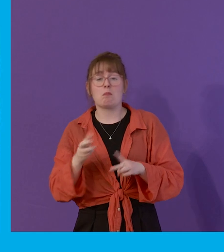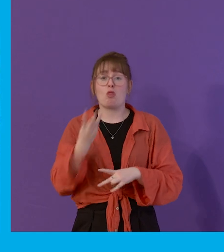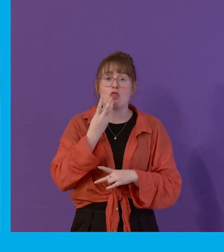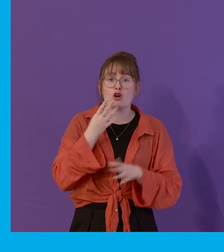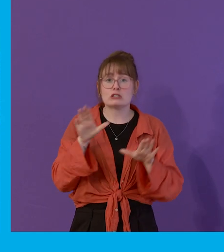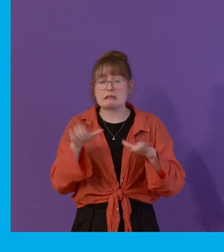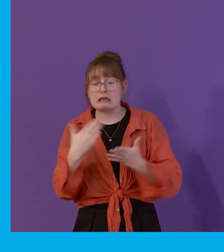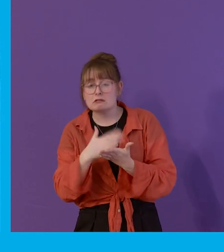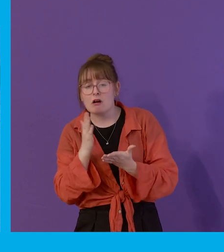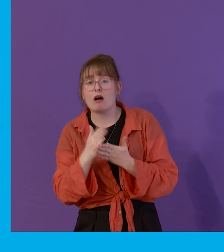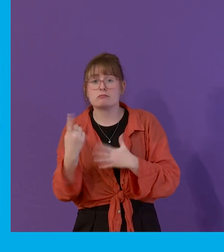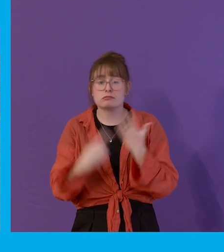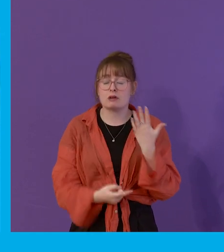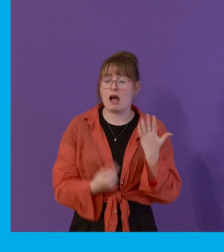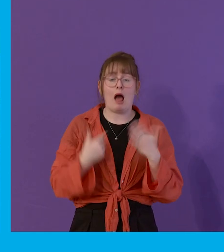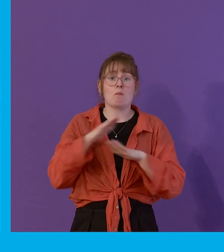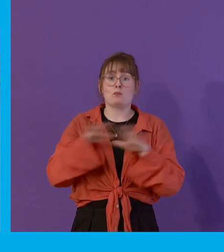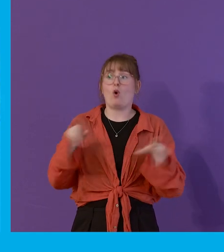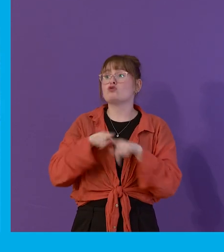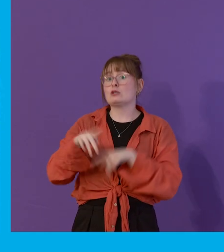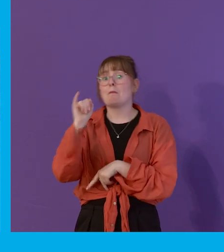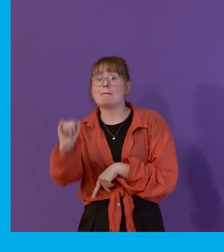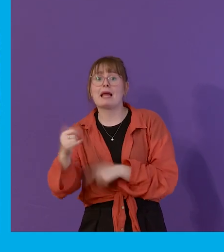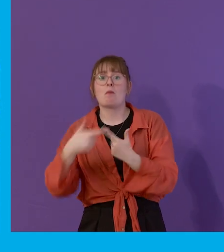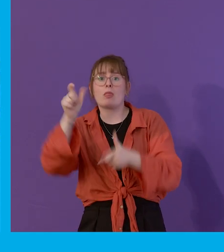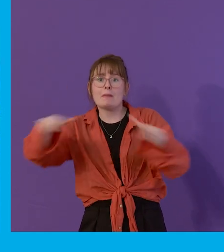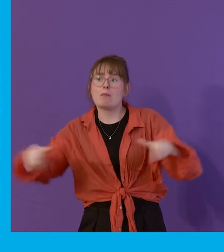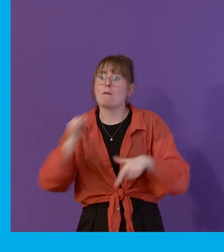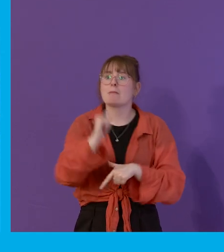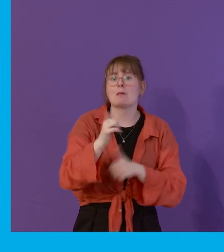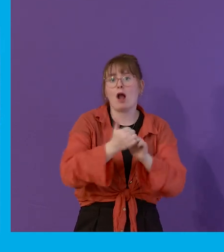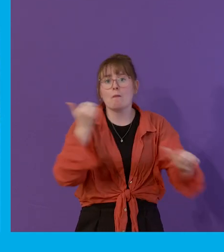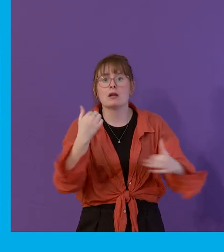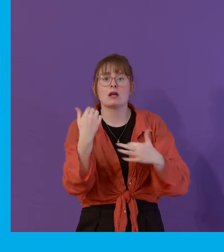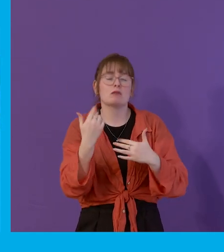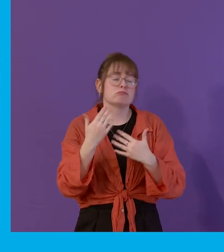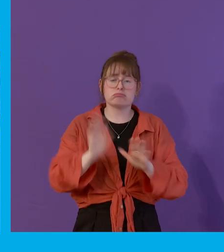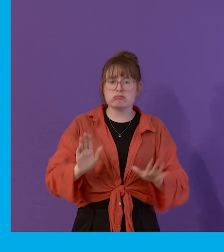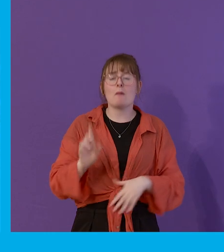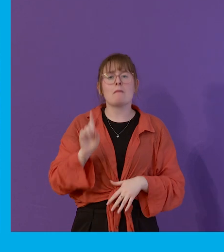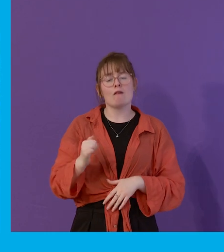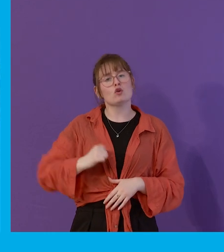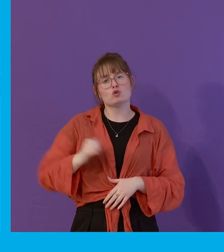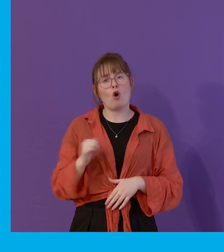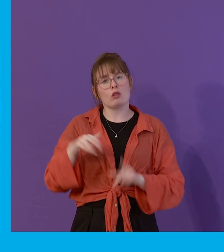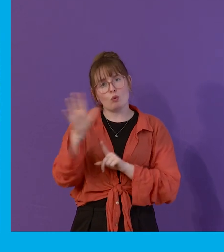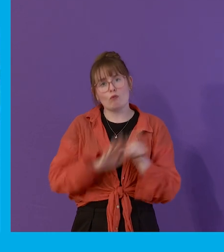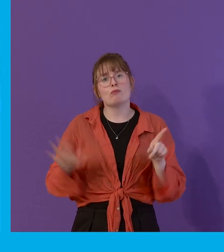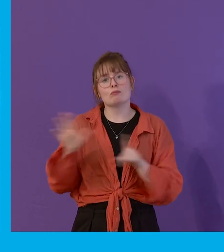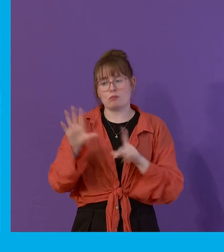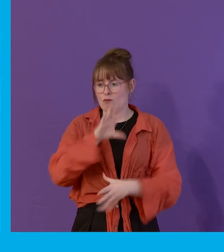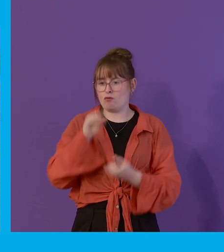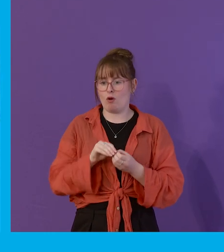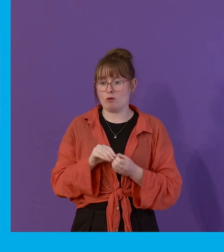and independent as it is on anyone else. I'm not pointing the finger of blame at any one institution or individual. But for Scotland as a country and overall,